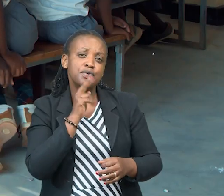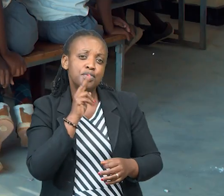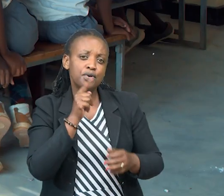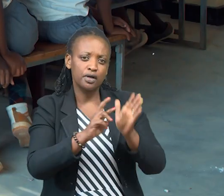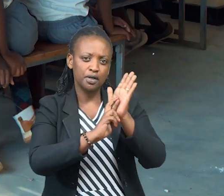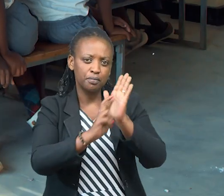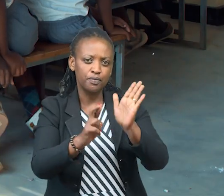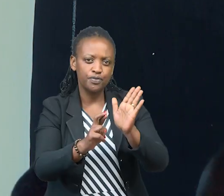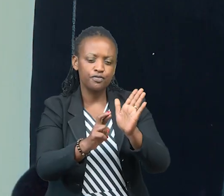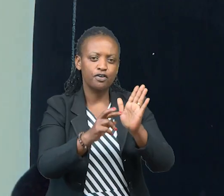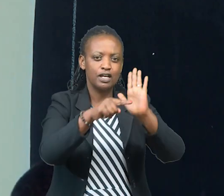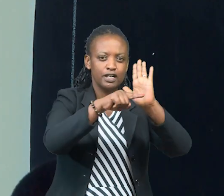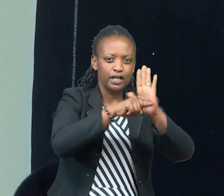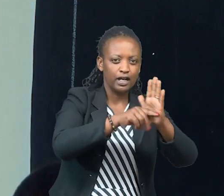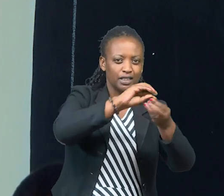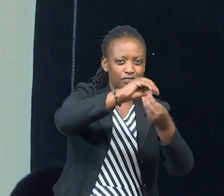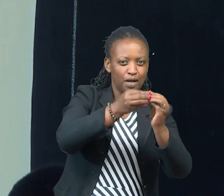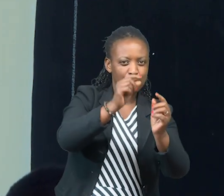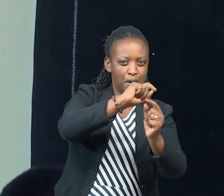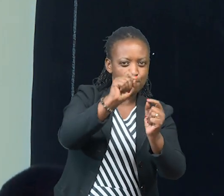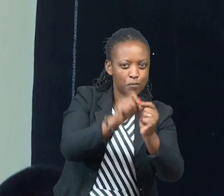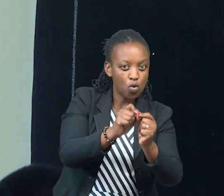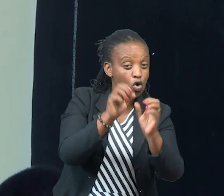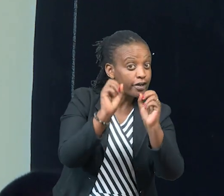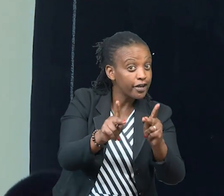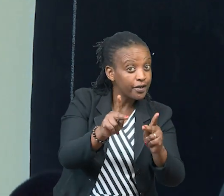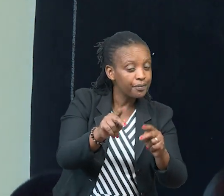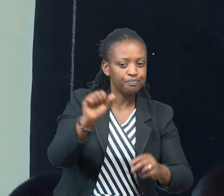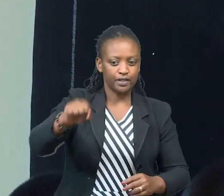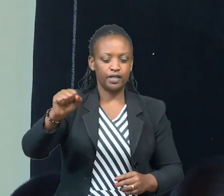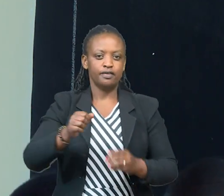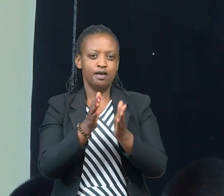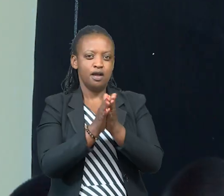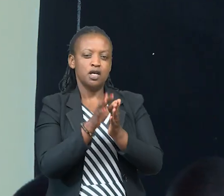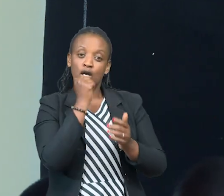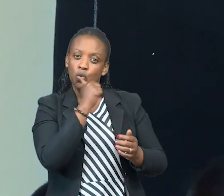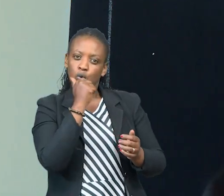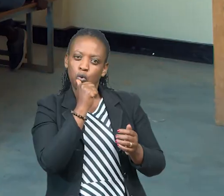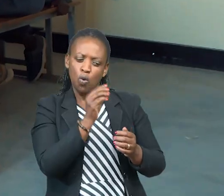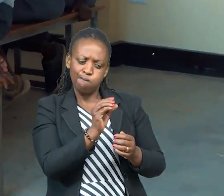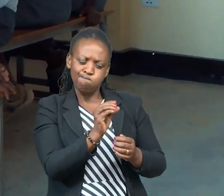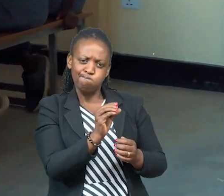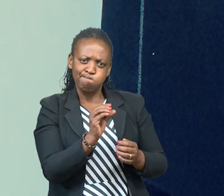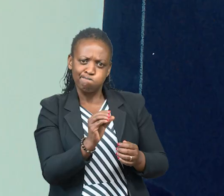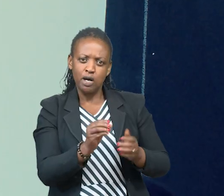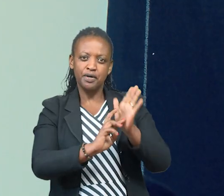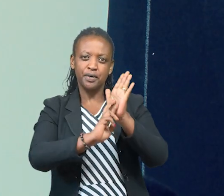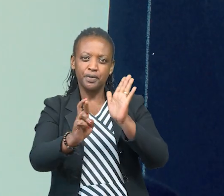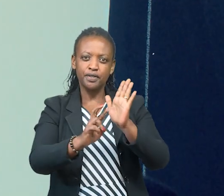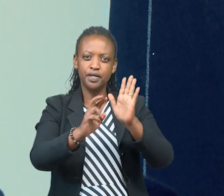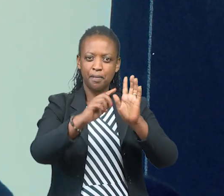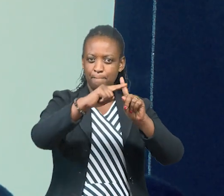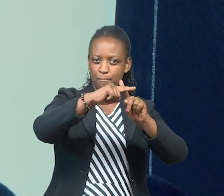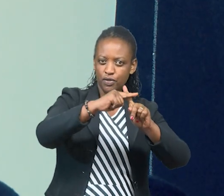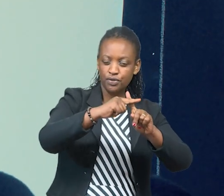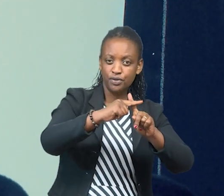counters represent negative integers, okay? Yes. And blue counters